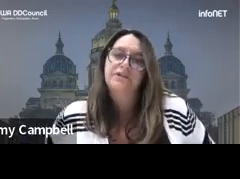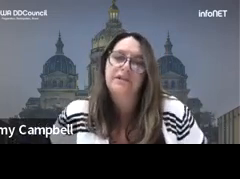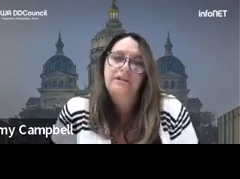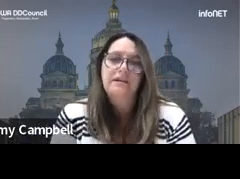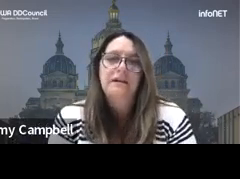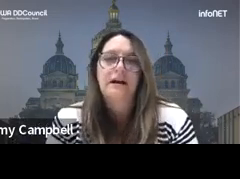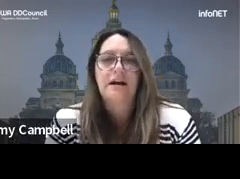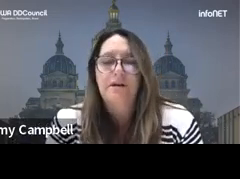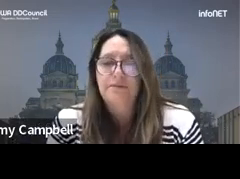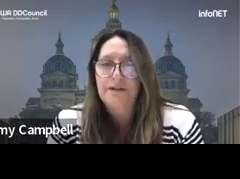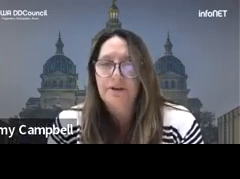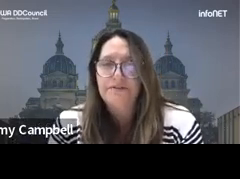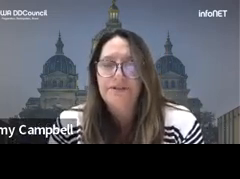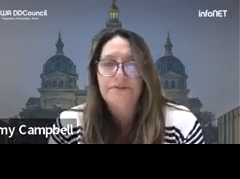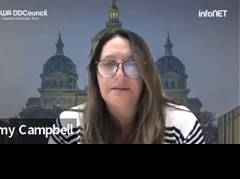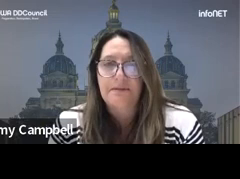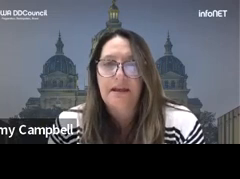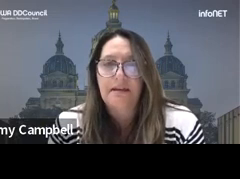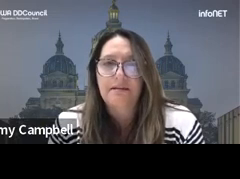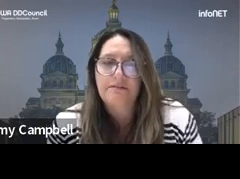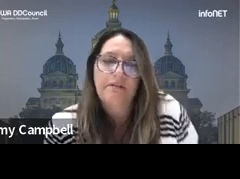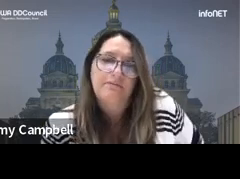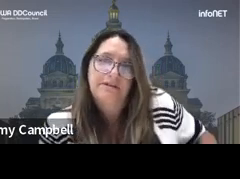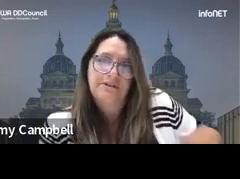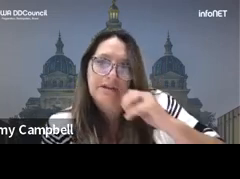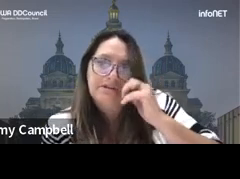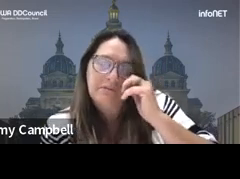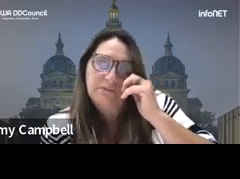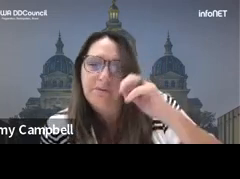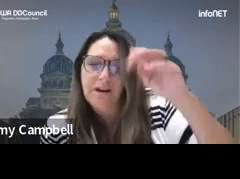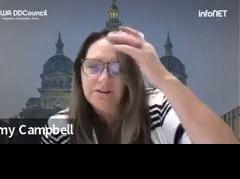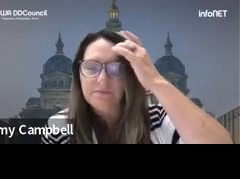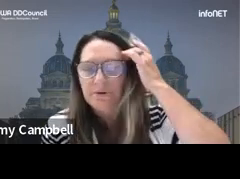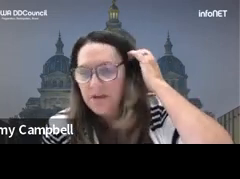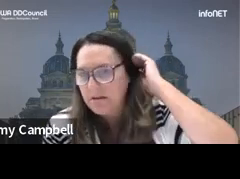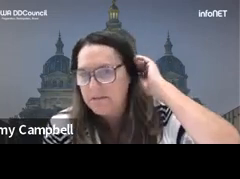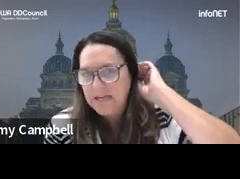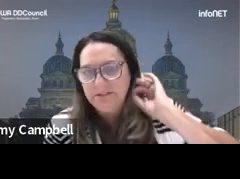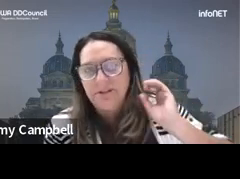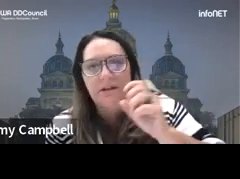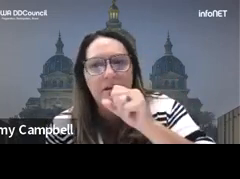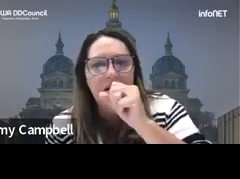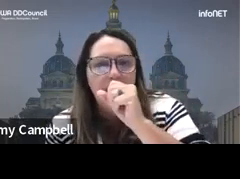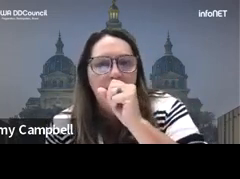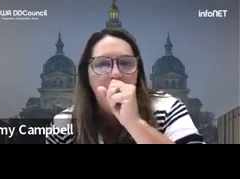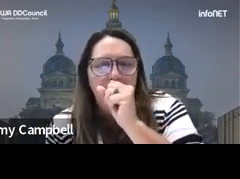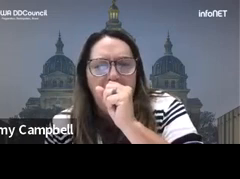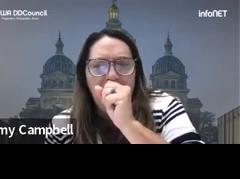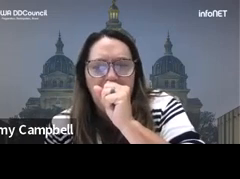an election. Otherwise, you have to do same day registration, which requires some more documentation.